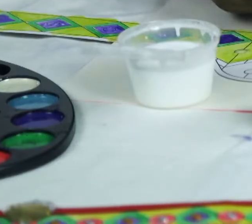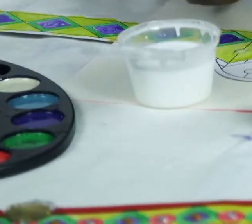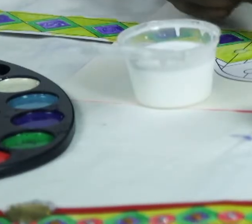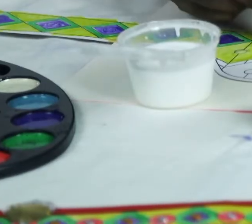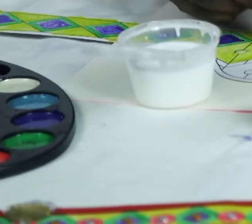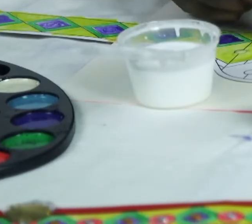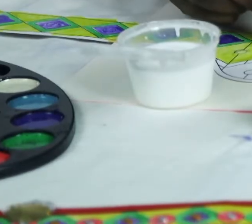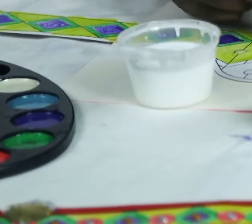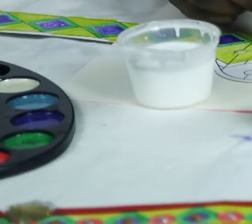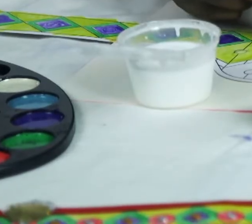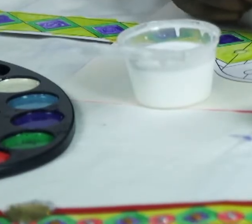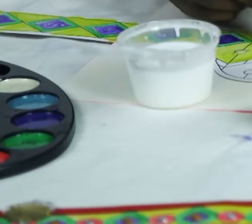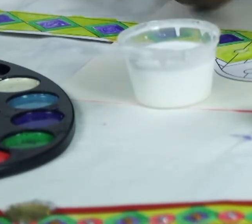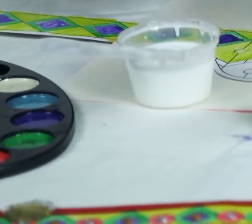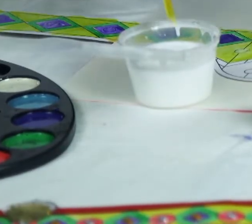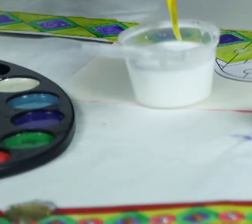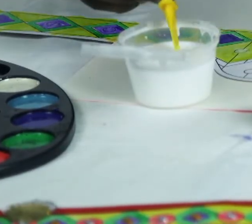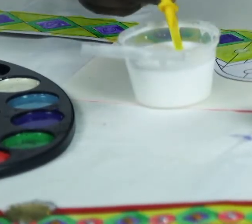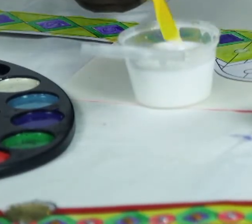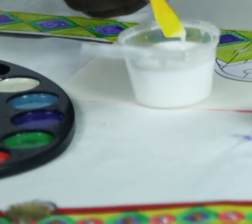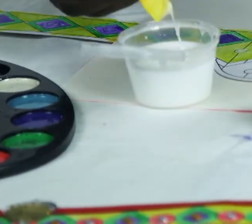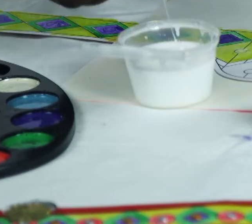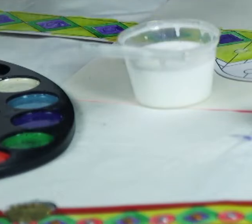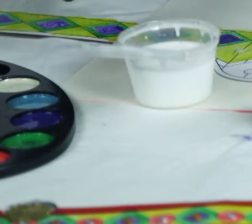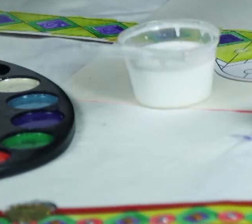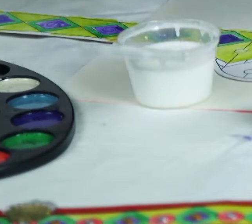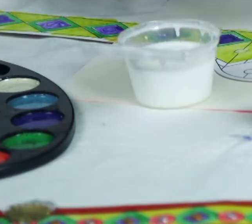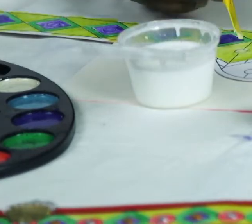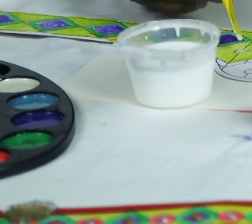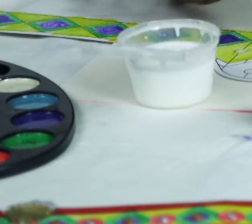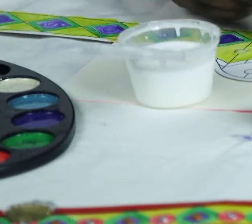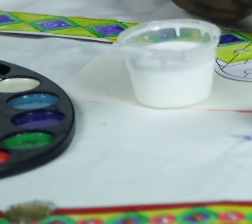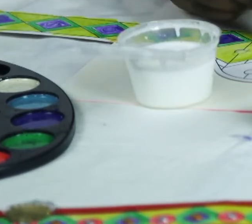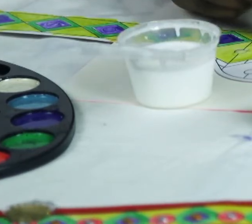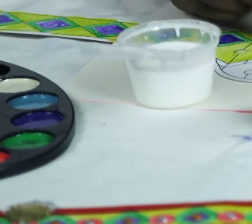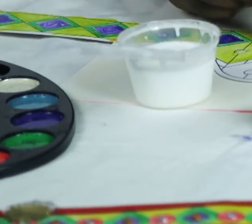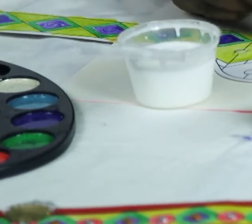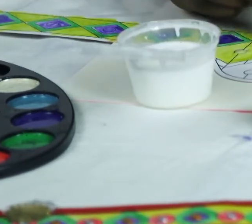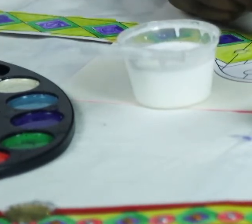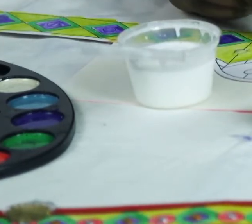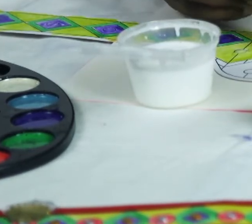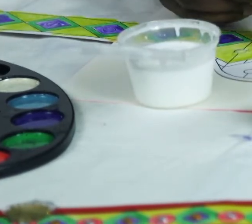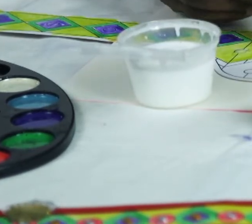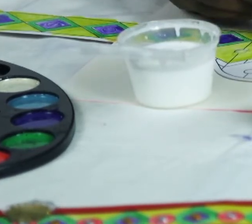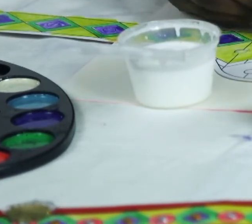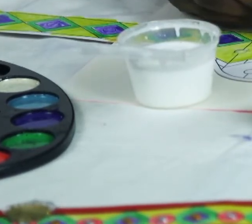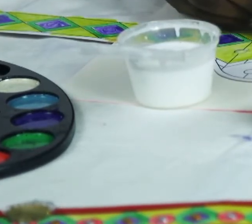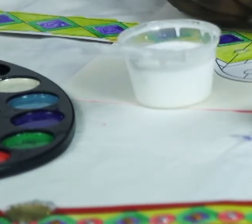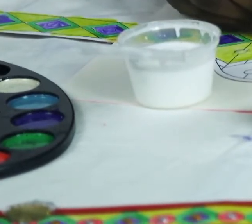just so I get a bigger coverage of the area.